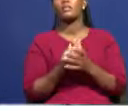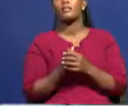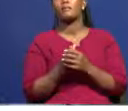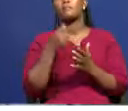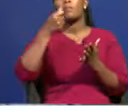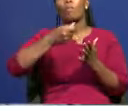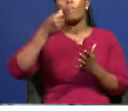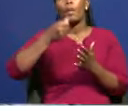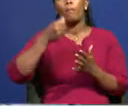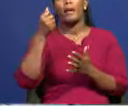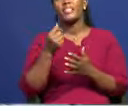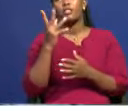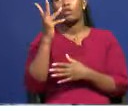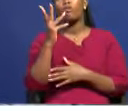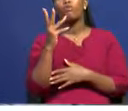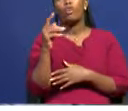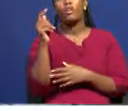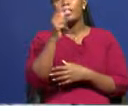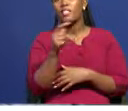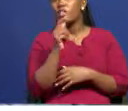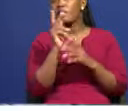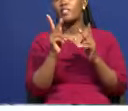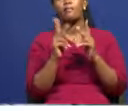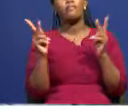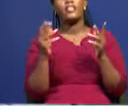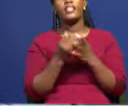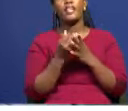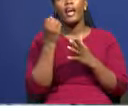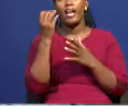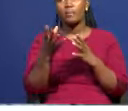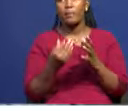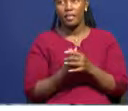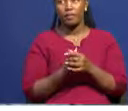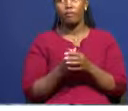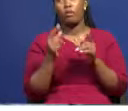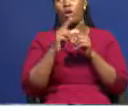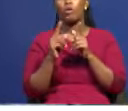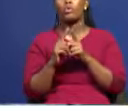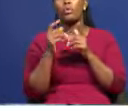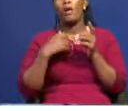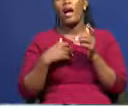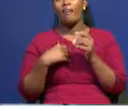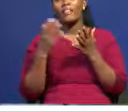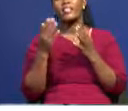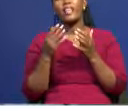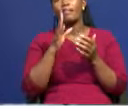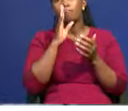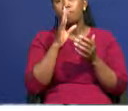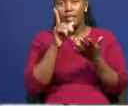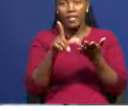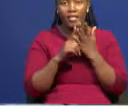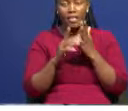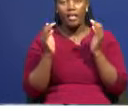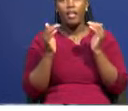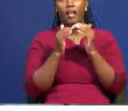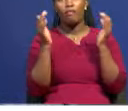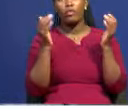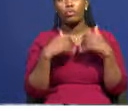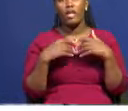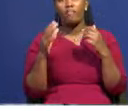of 4 trillion is a very expensive budget. And given the debt level that we have in the country and the fact that we've